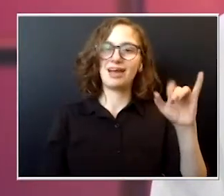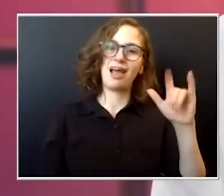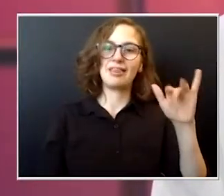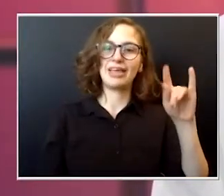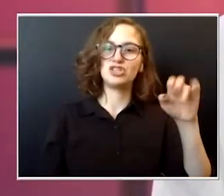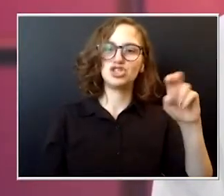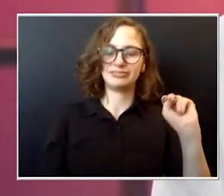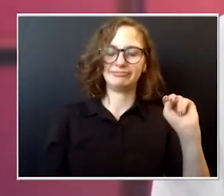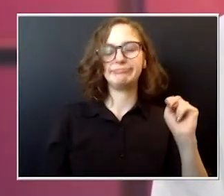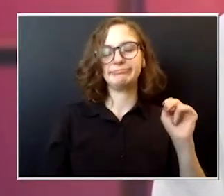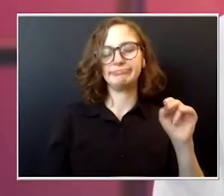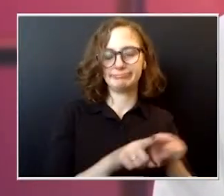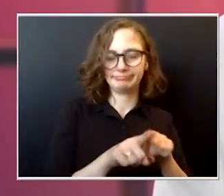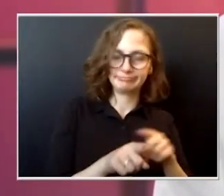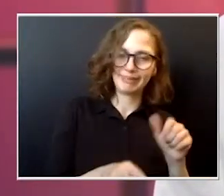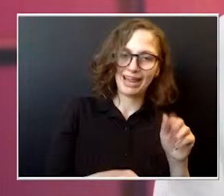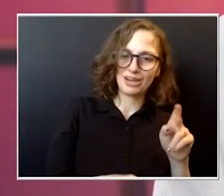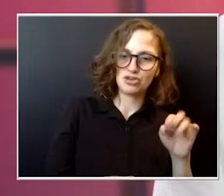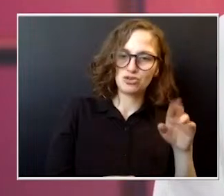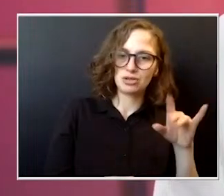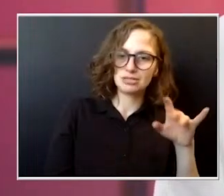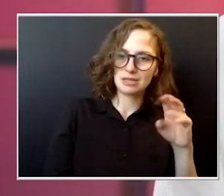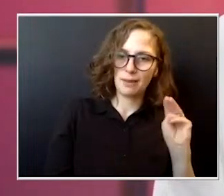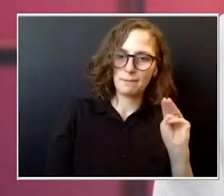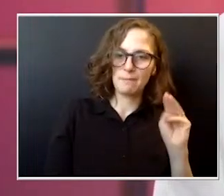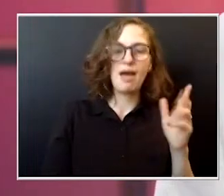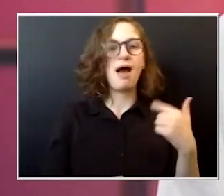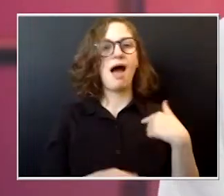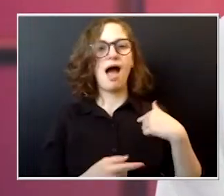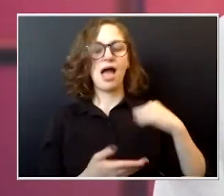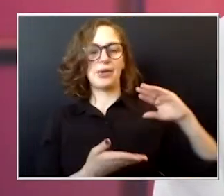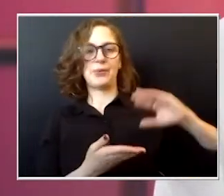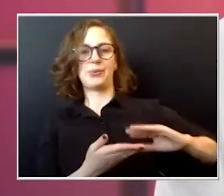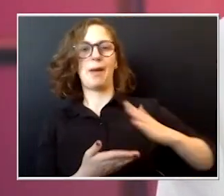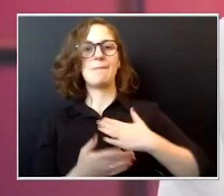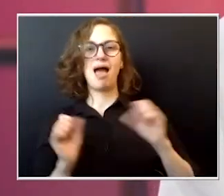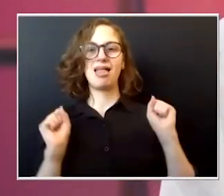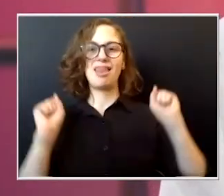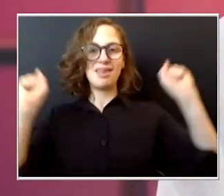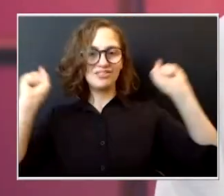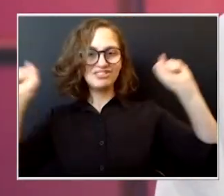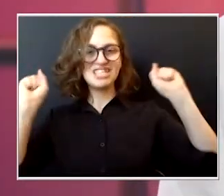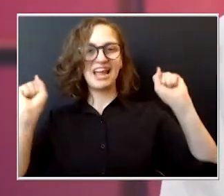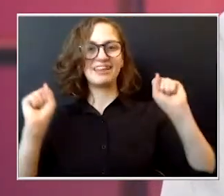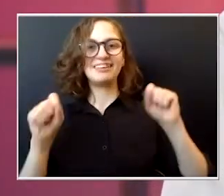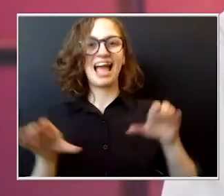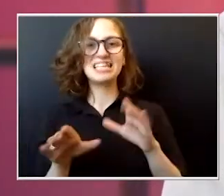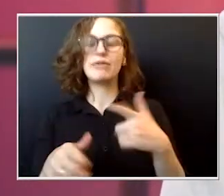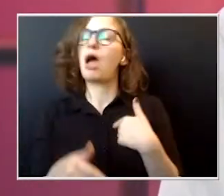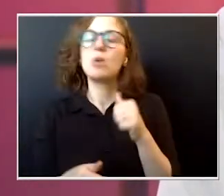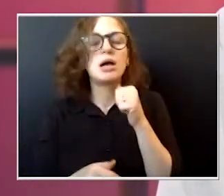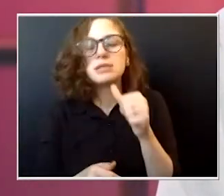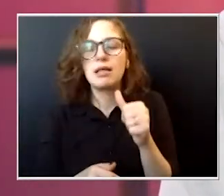curbed my lifting activities. Not that I was ever a bodybuilder by any means, as Tori would let you know.